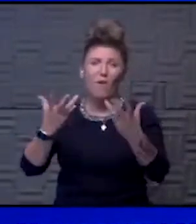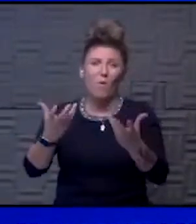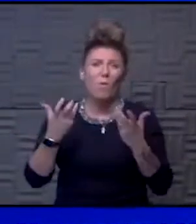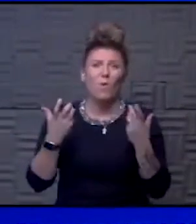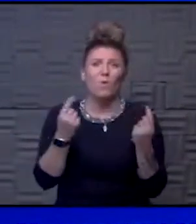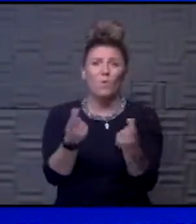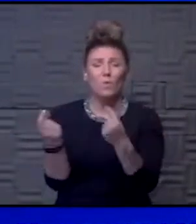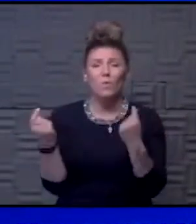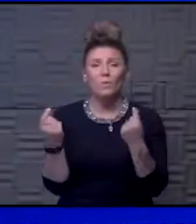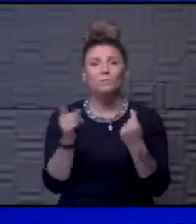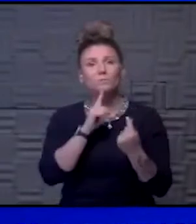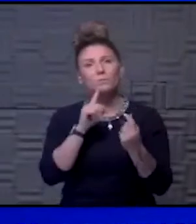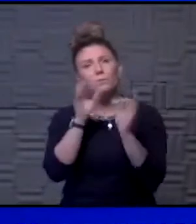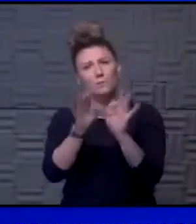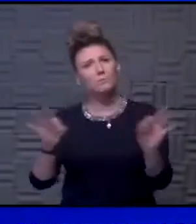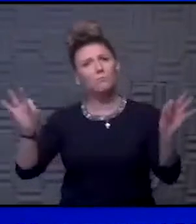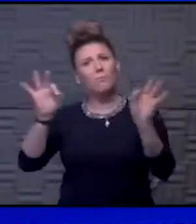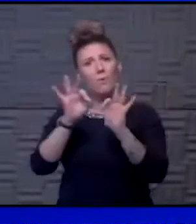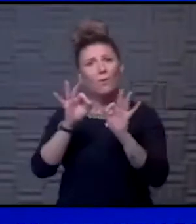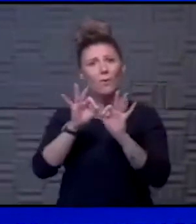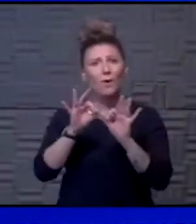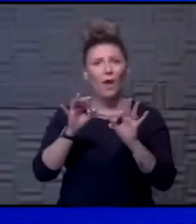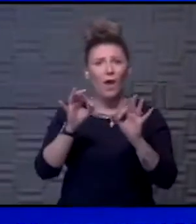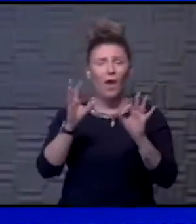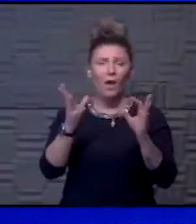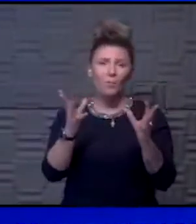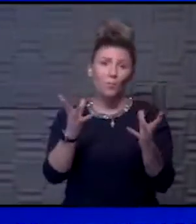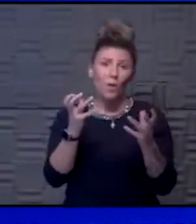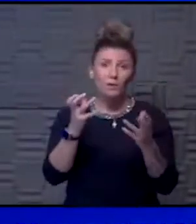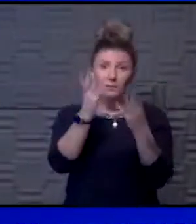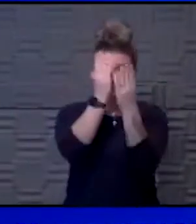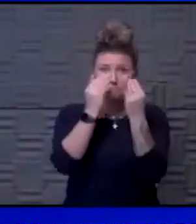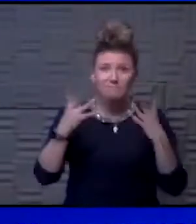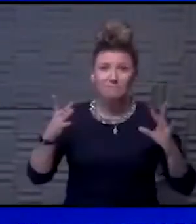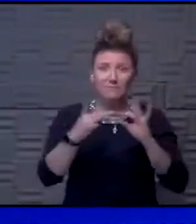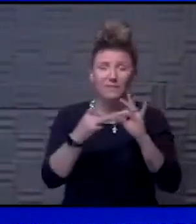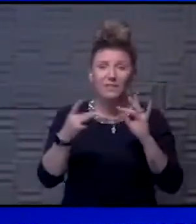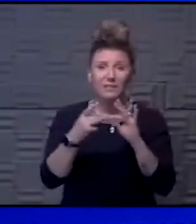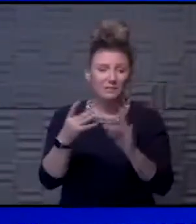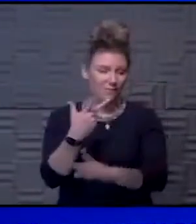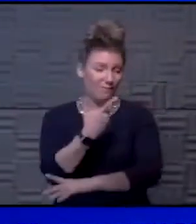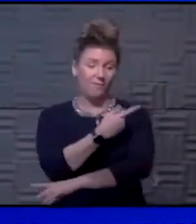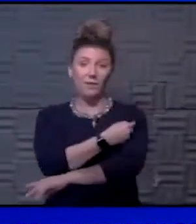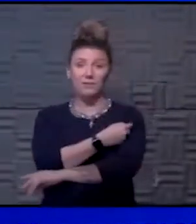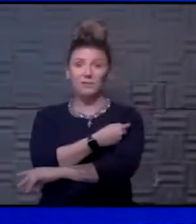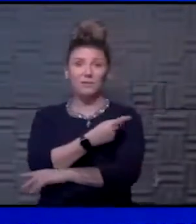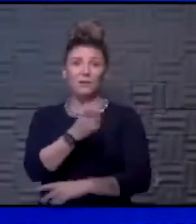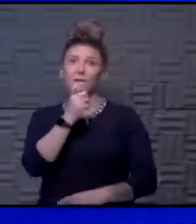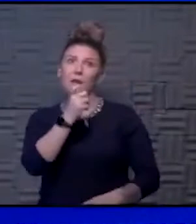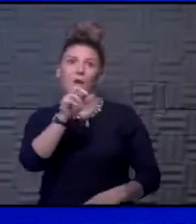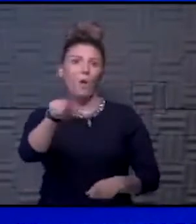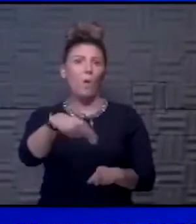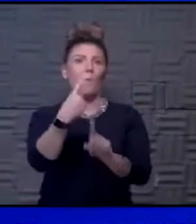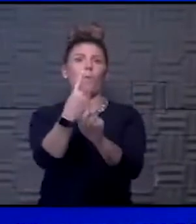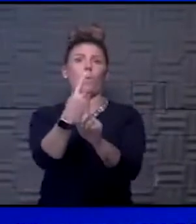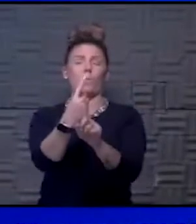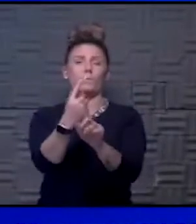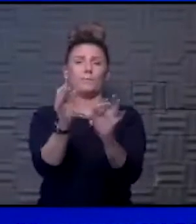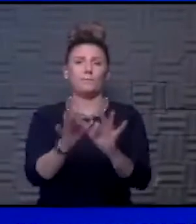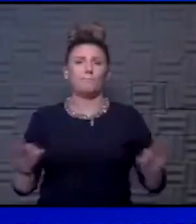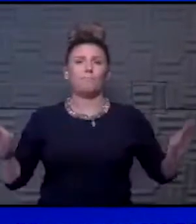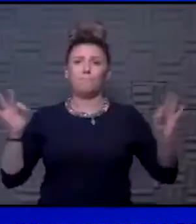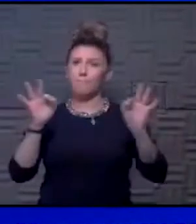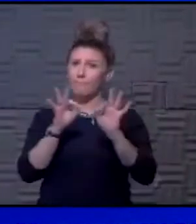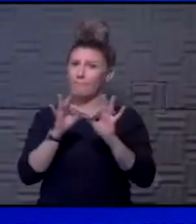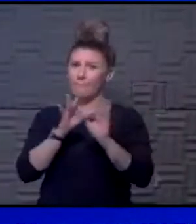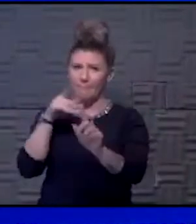very, very important. And so I would share the message, right? Vaccination is not the only key to getting